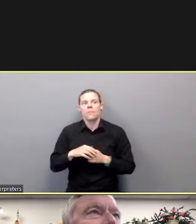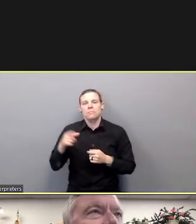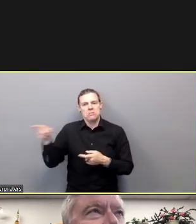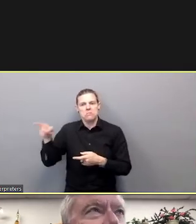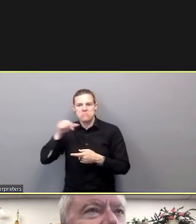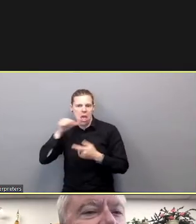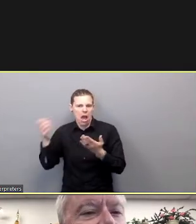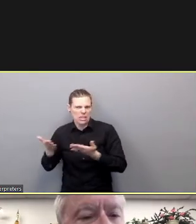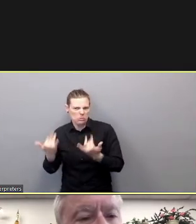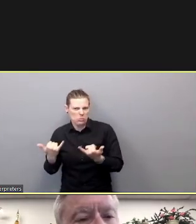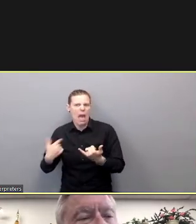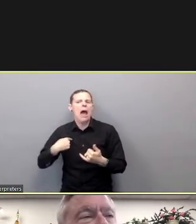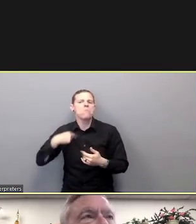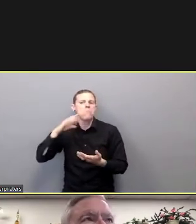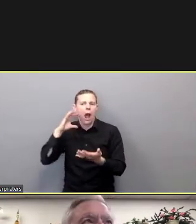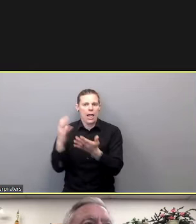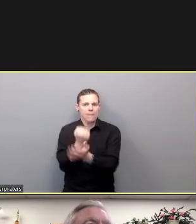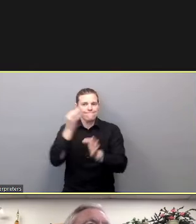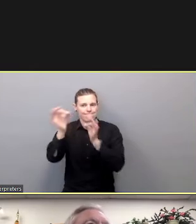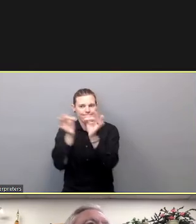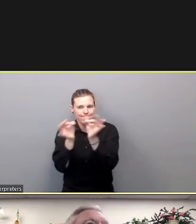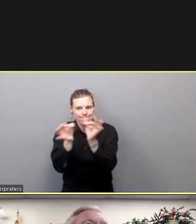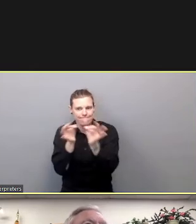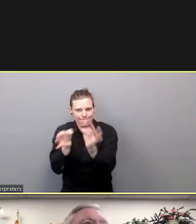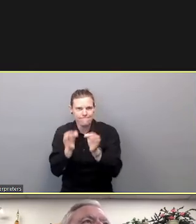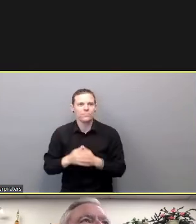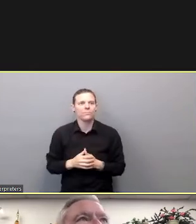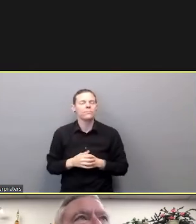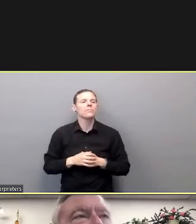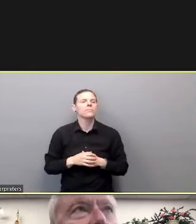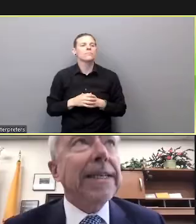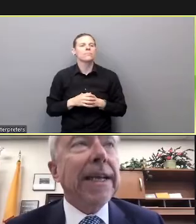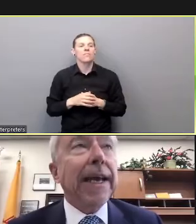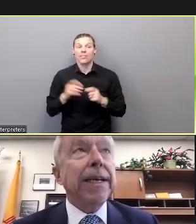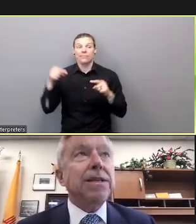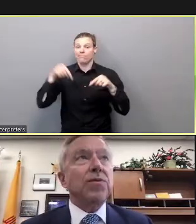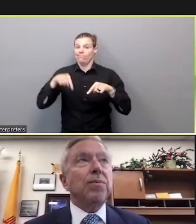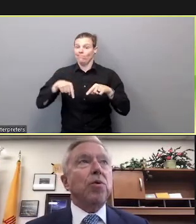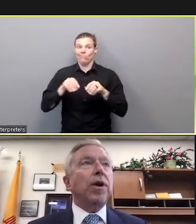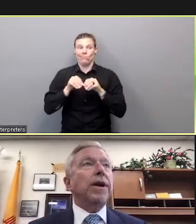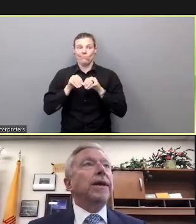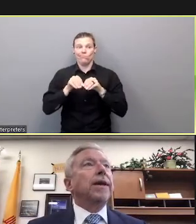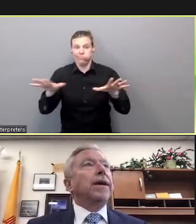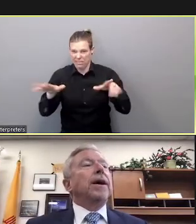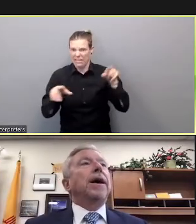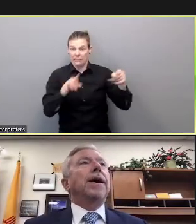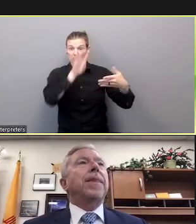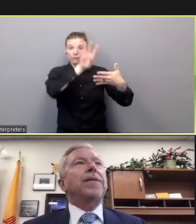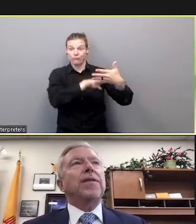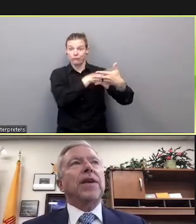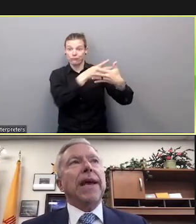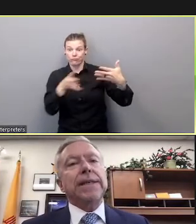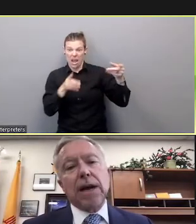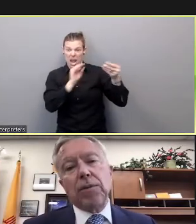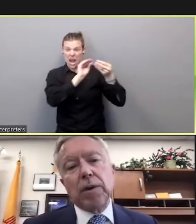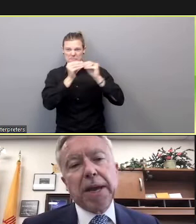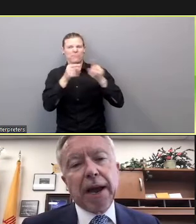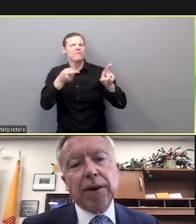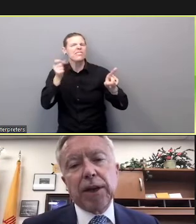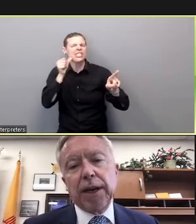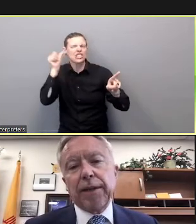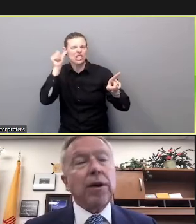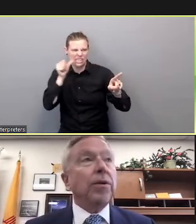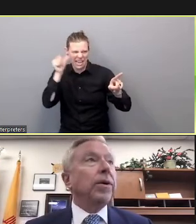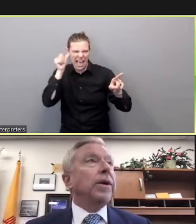our cases, this is yesterday's report. We are still working on today's report. I think the case count will be